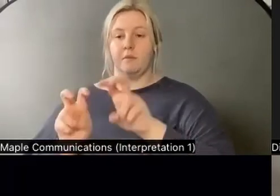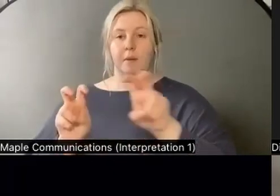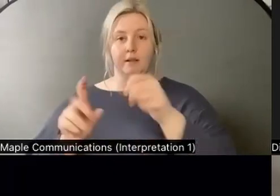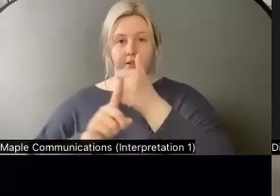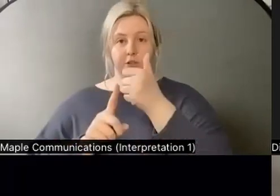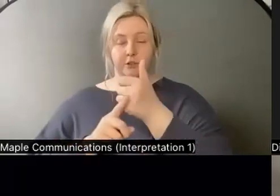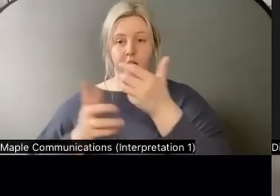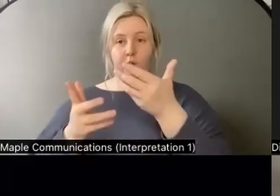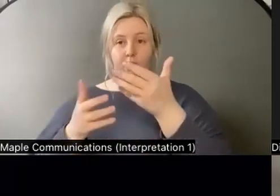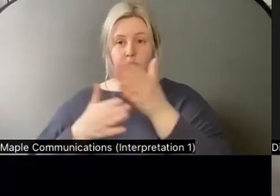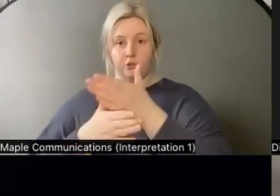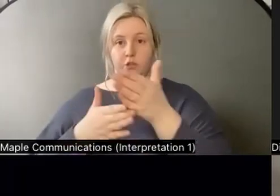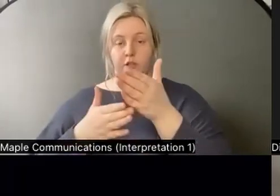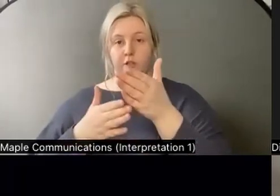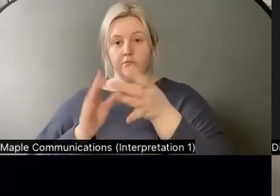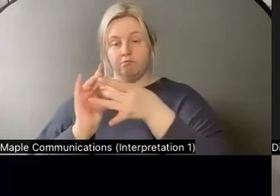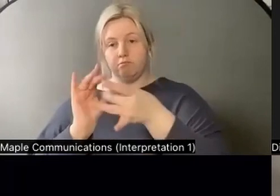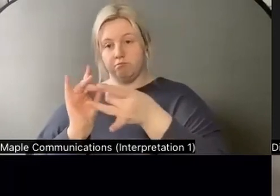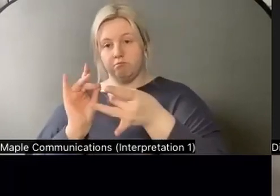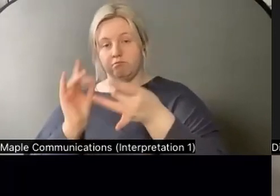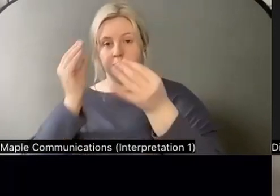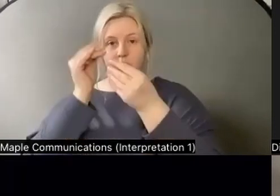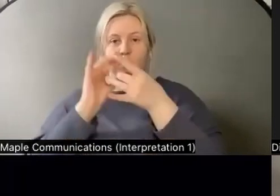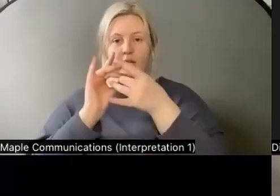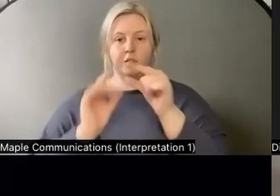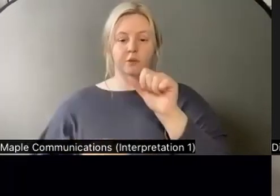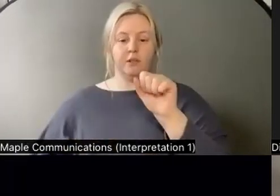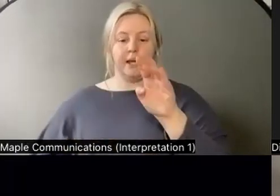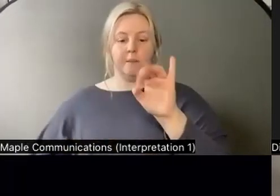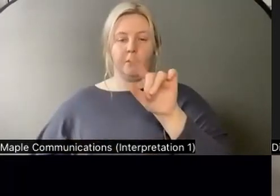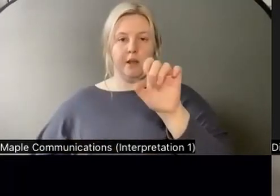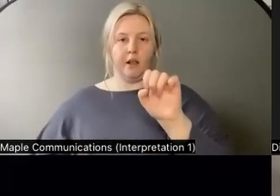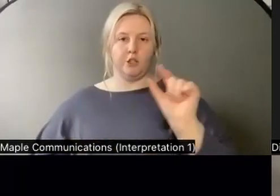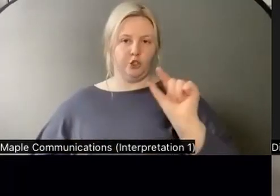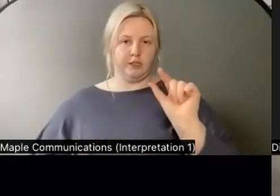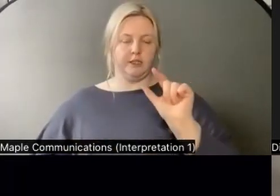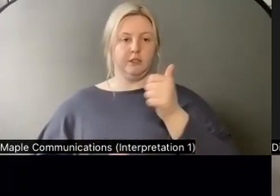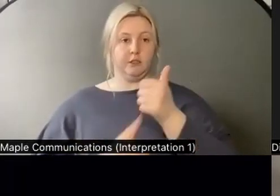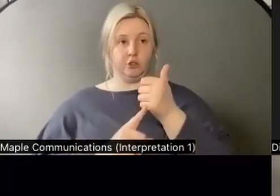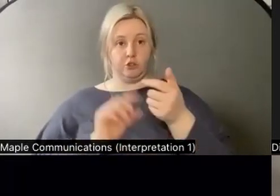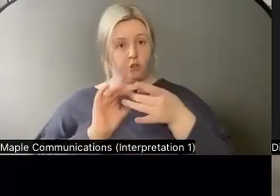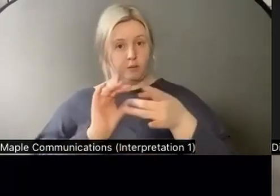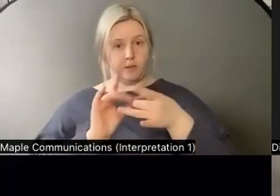comments? I think there are some really strong